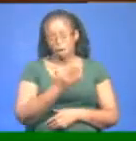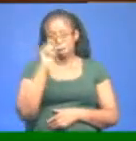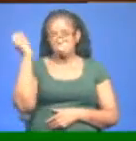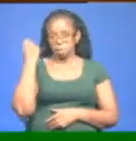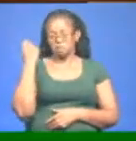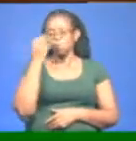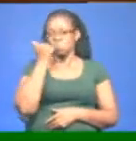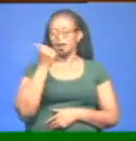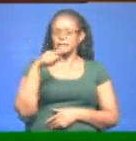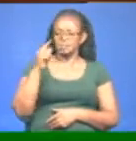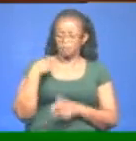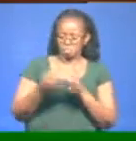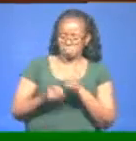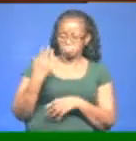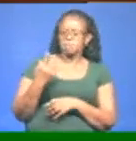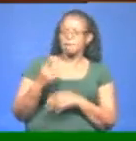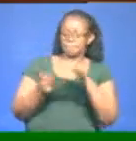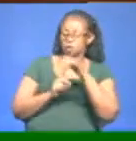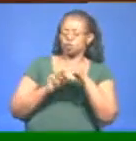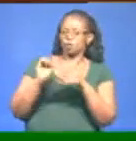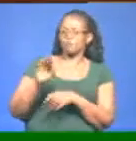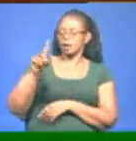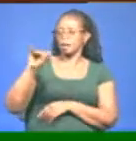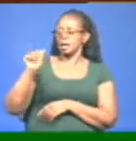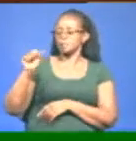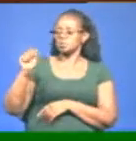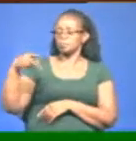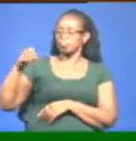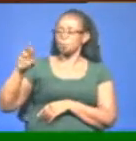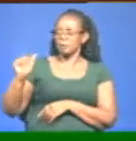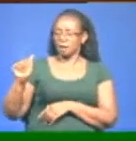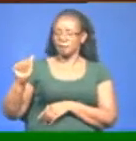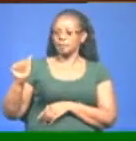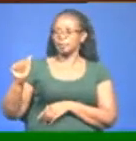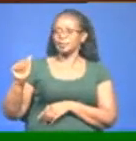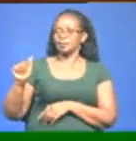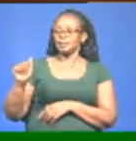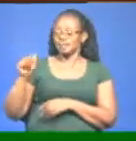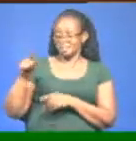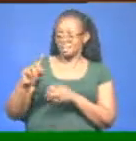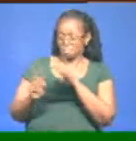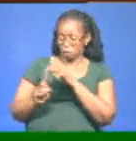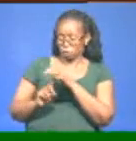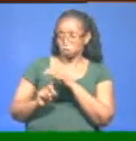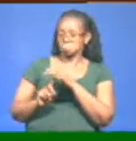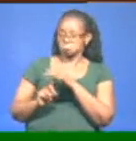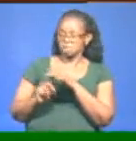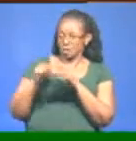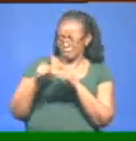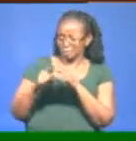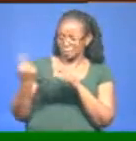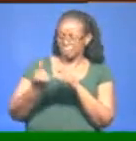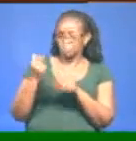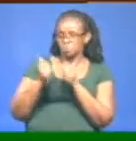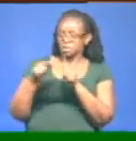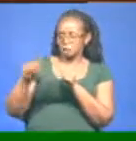the Ministry of Diaspora, even though it did not eventually become the Ministry of itself, but it became a docket that they are going to probably, maybe